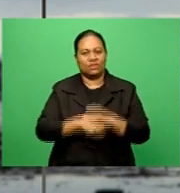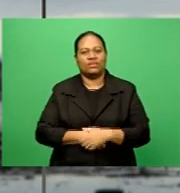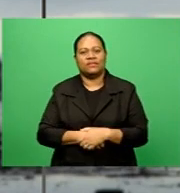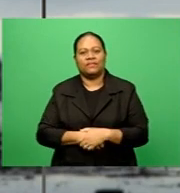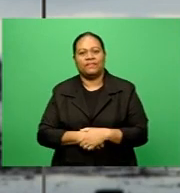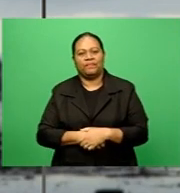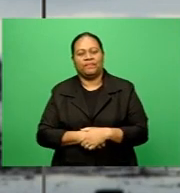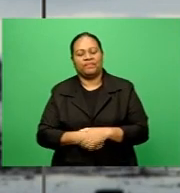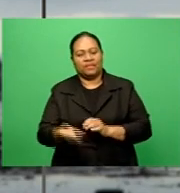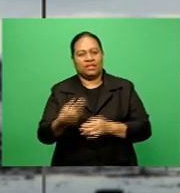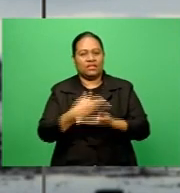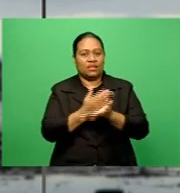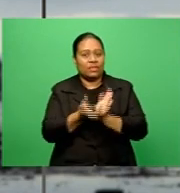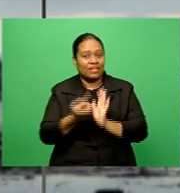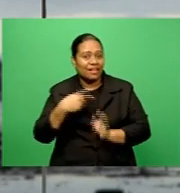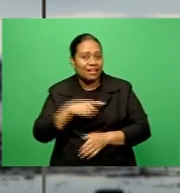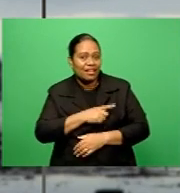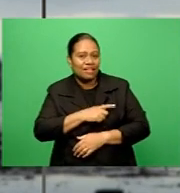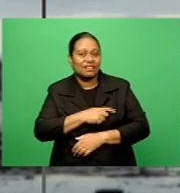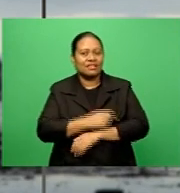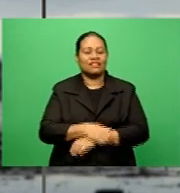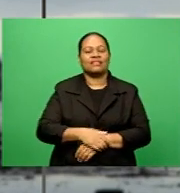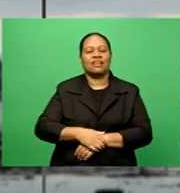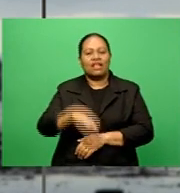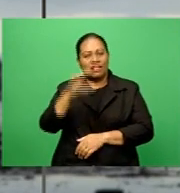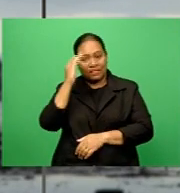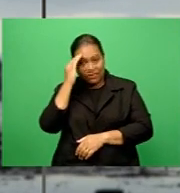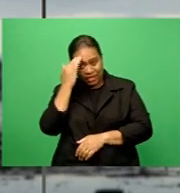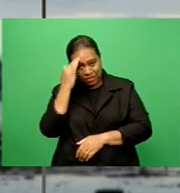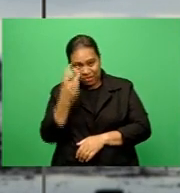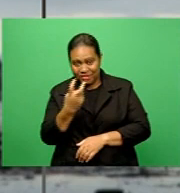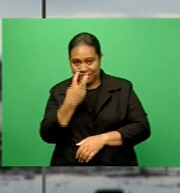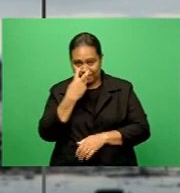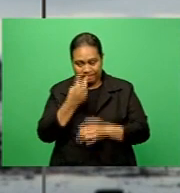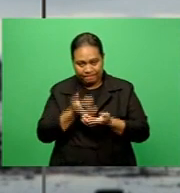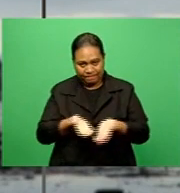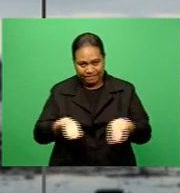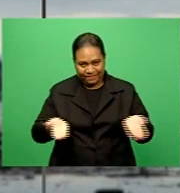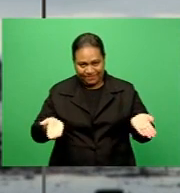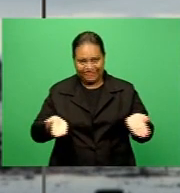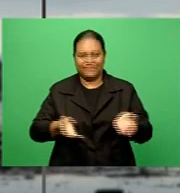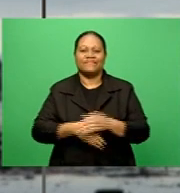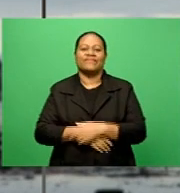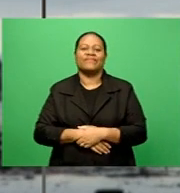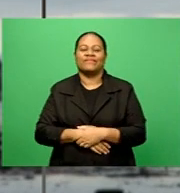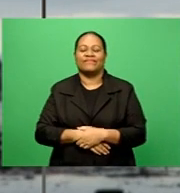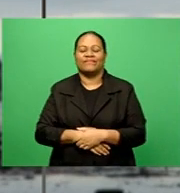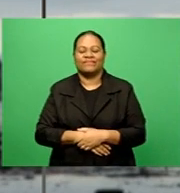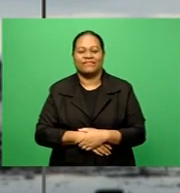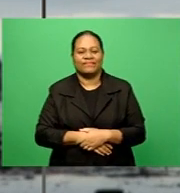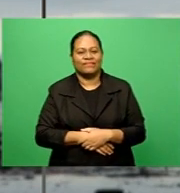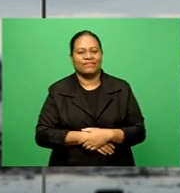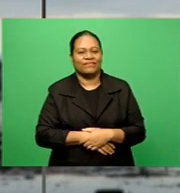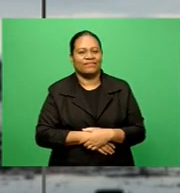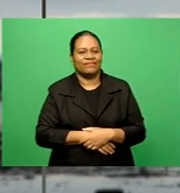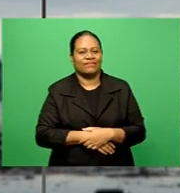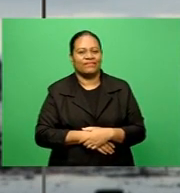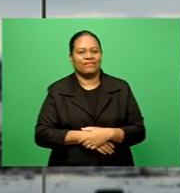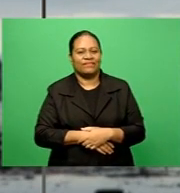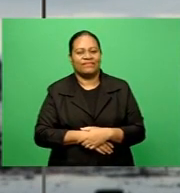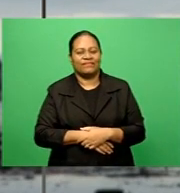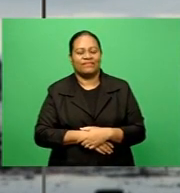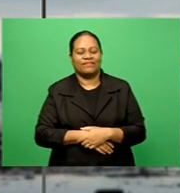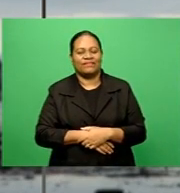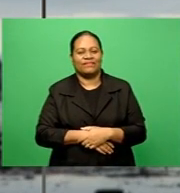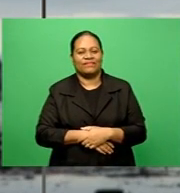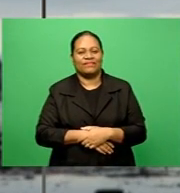fbcnews@fbc.com.fj or share it with us via our various social media pages including Facebook, Twitter, and we're also on